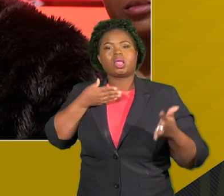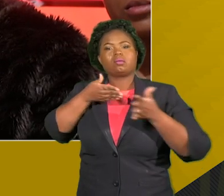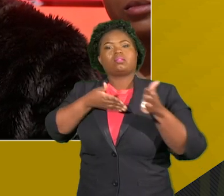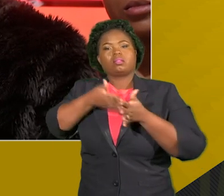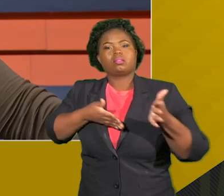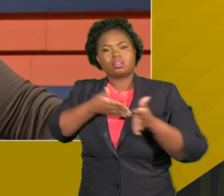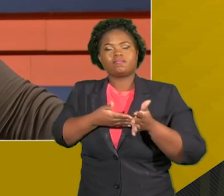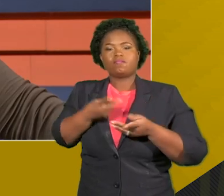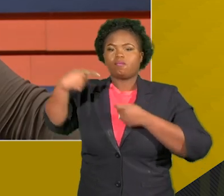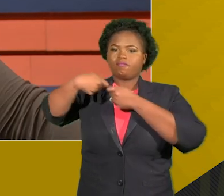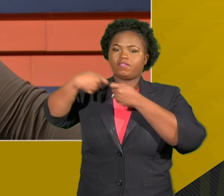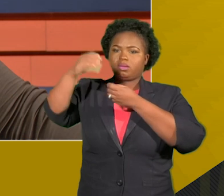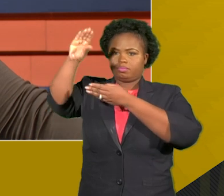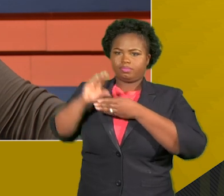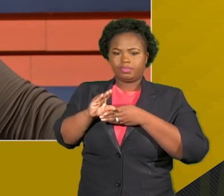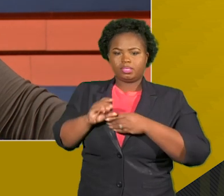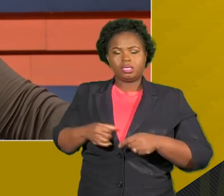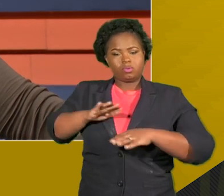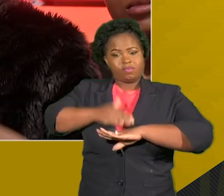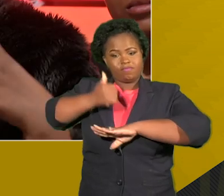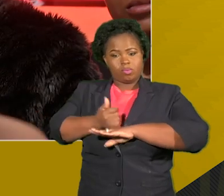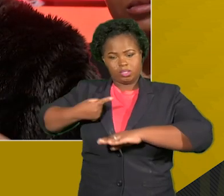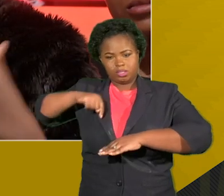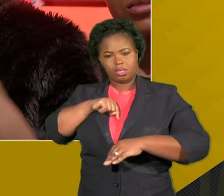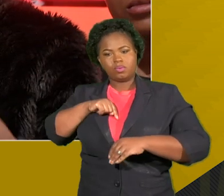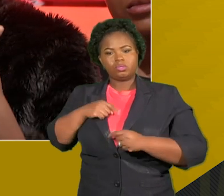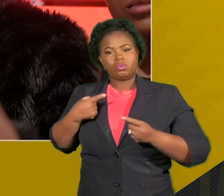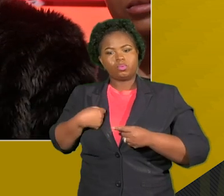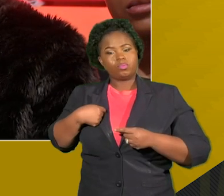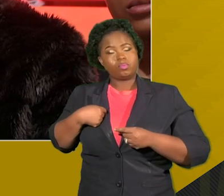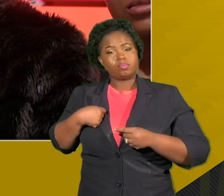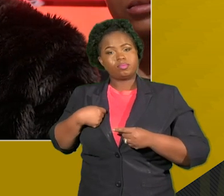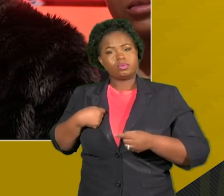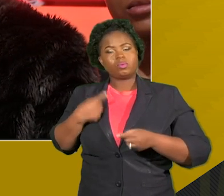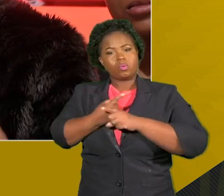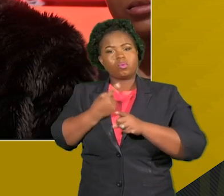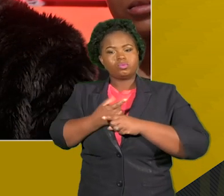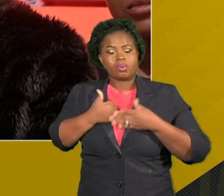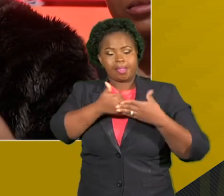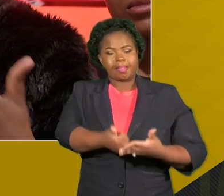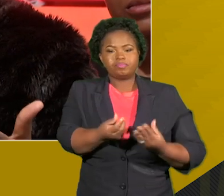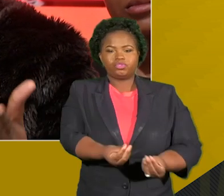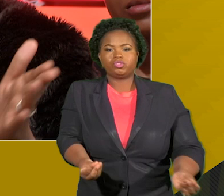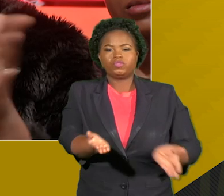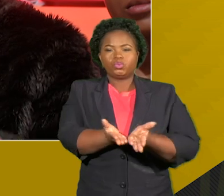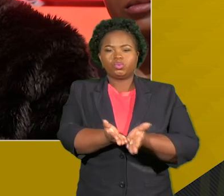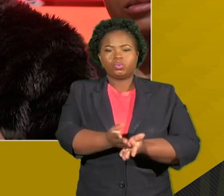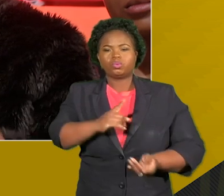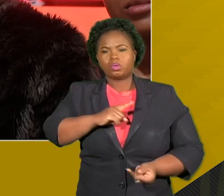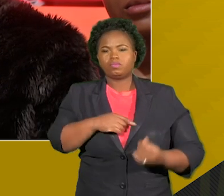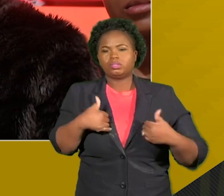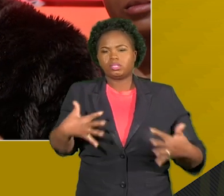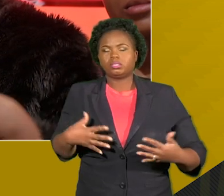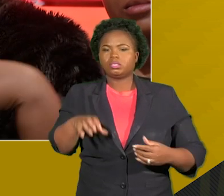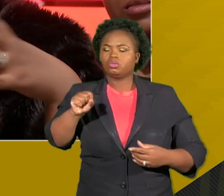and stakeholders. Se rena re se dirang ka foundation ya rena re tlotlheletsa bana ba dikolo gone bene re setse re thomile ka mokarolong tse ka